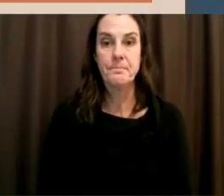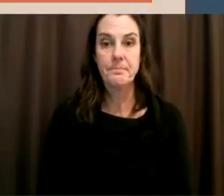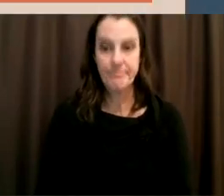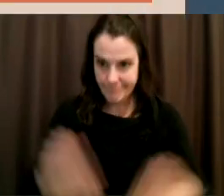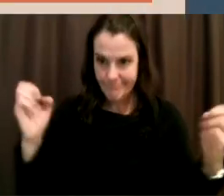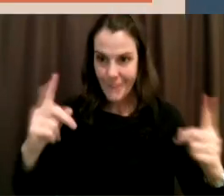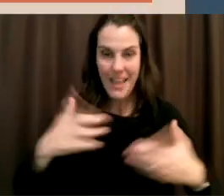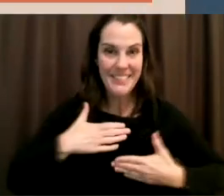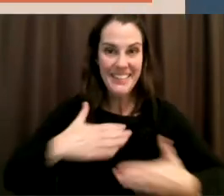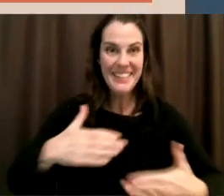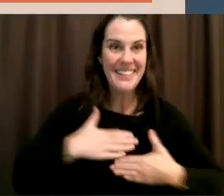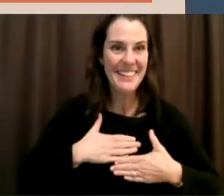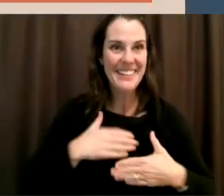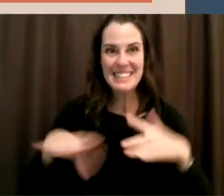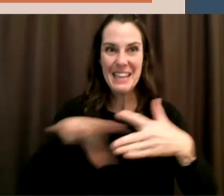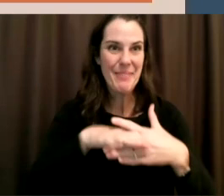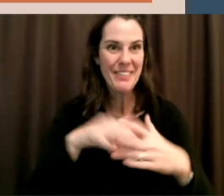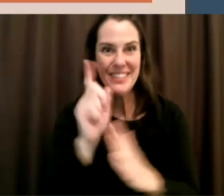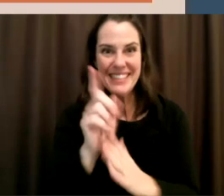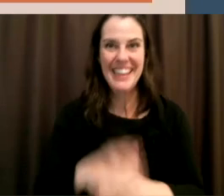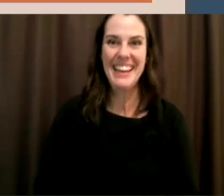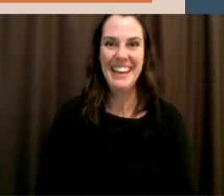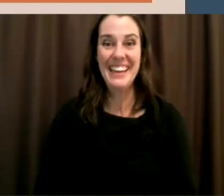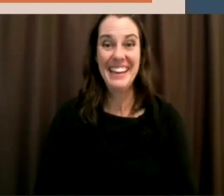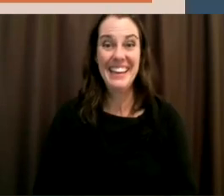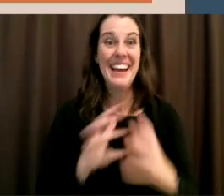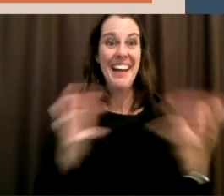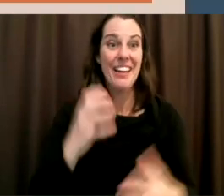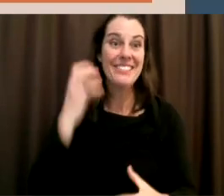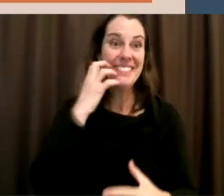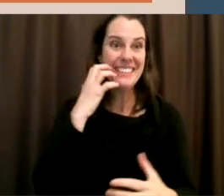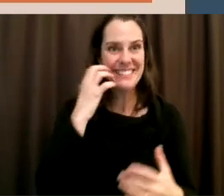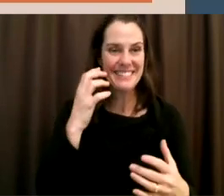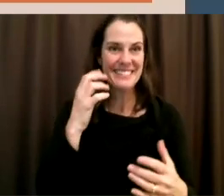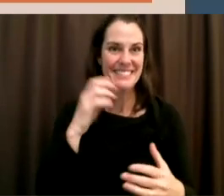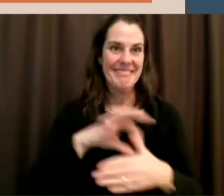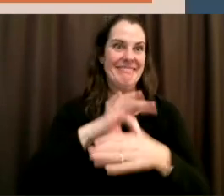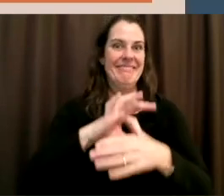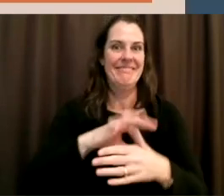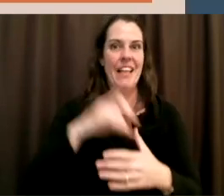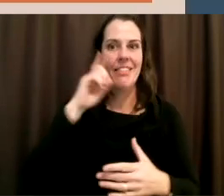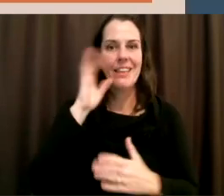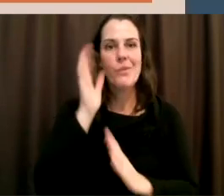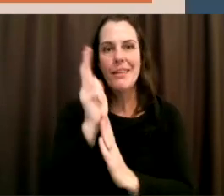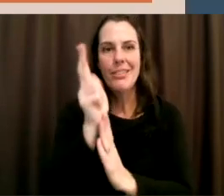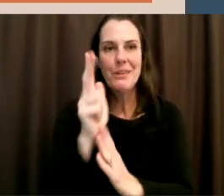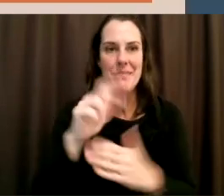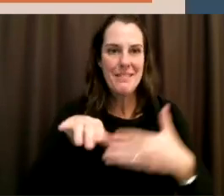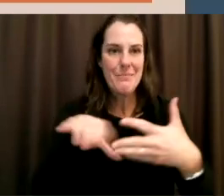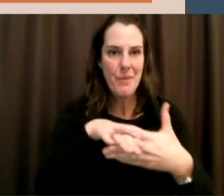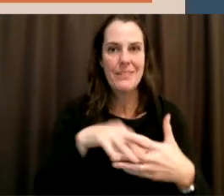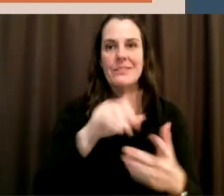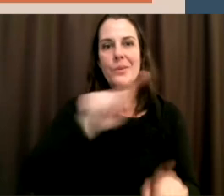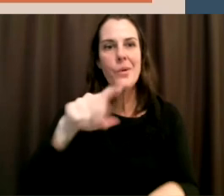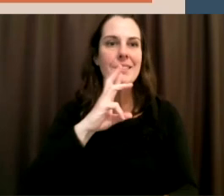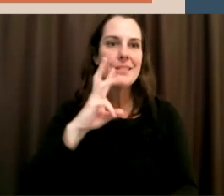Okay, let's take a break. This is very dense content. We're going to take, I believe, a 3-minute break. So get some